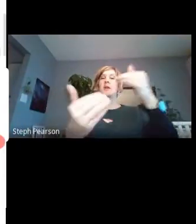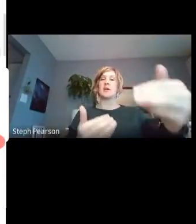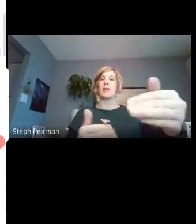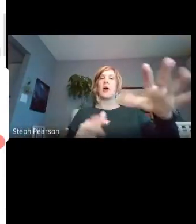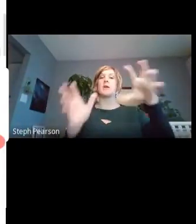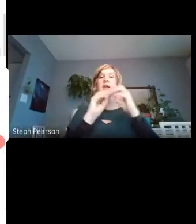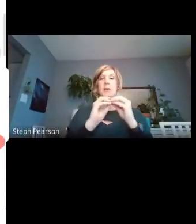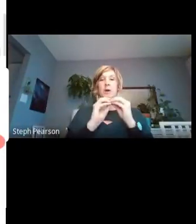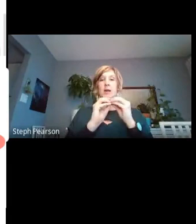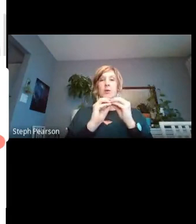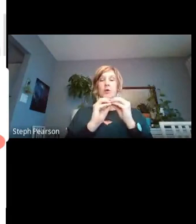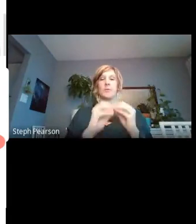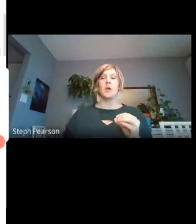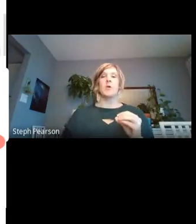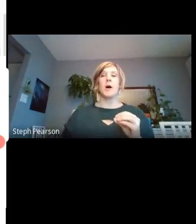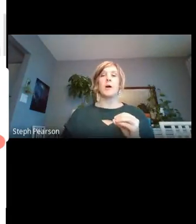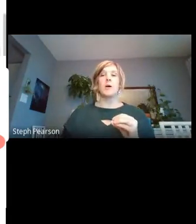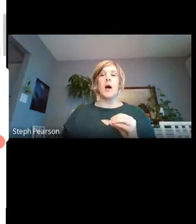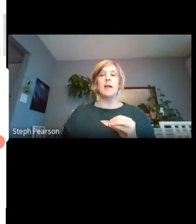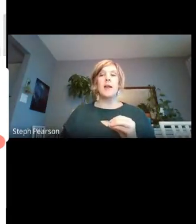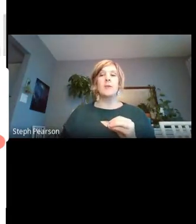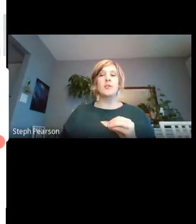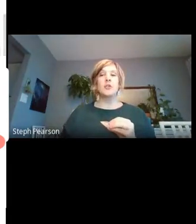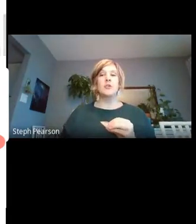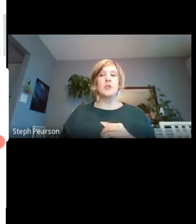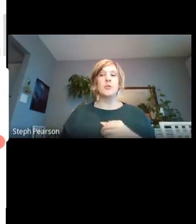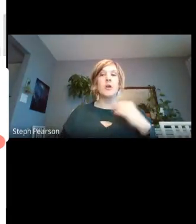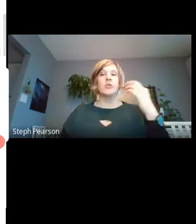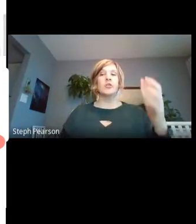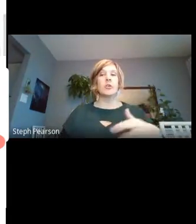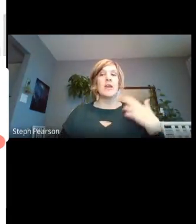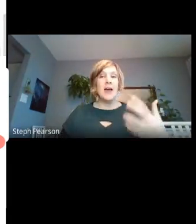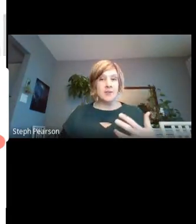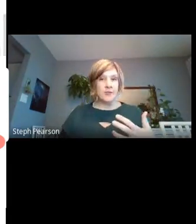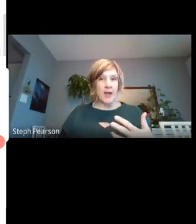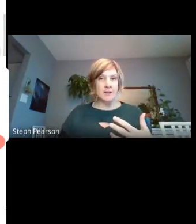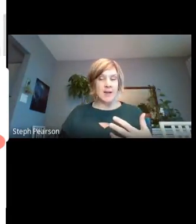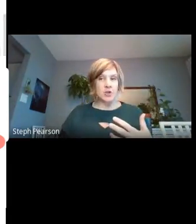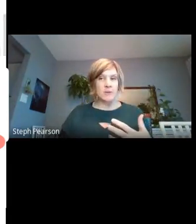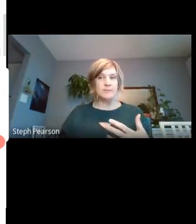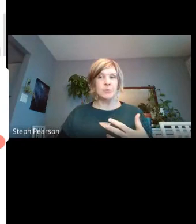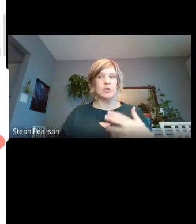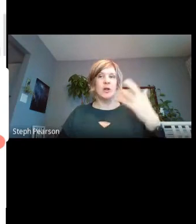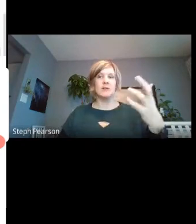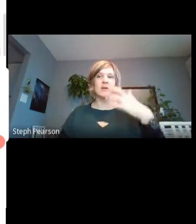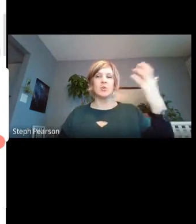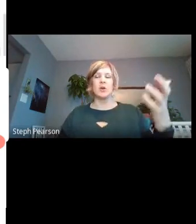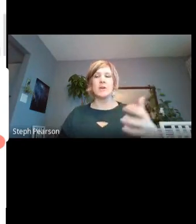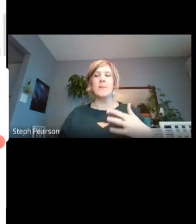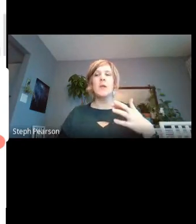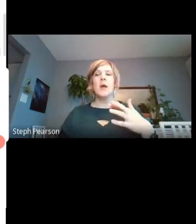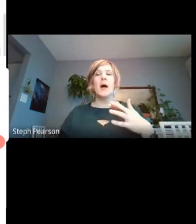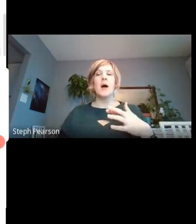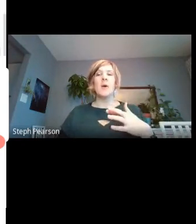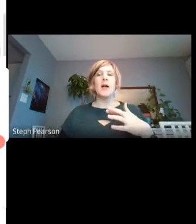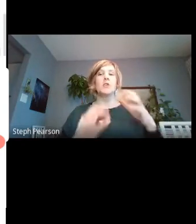practicing a dialogue in a breakout room well i can have students use the screencastify extension which you can't see i'm sure